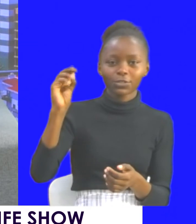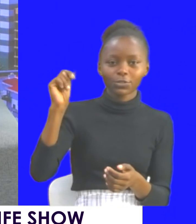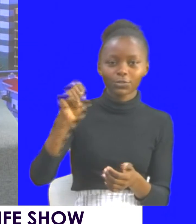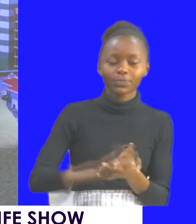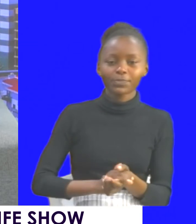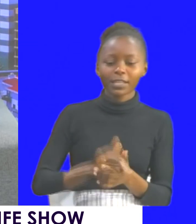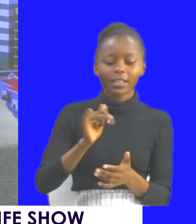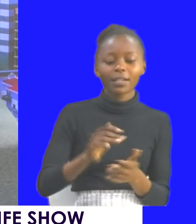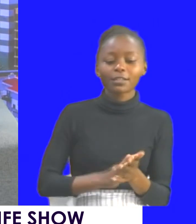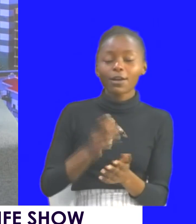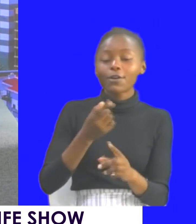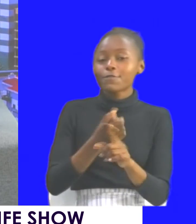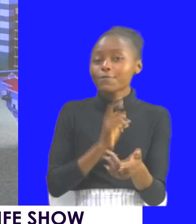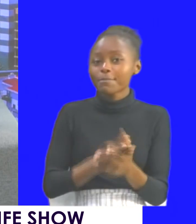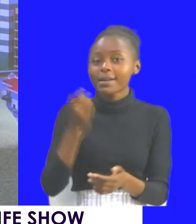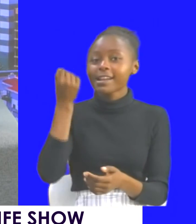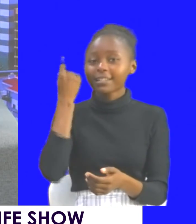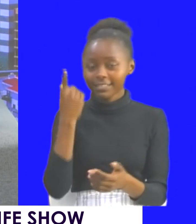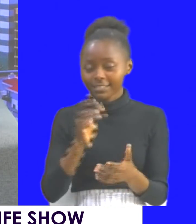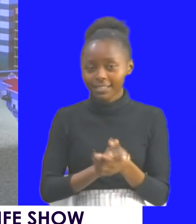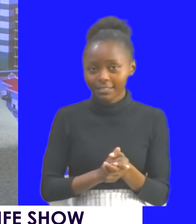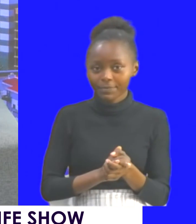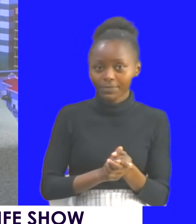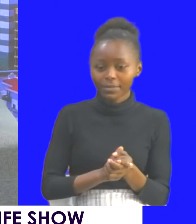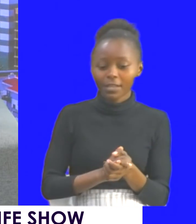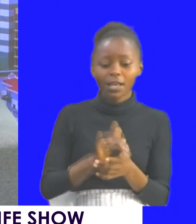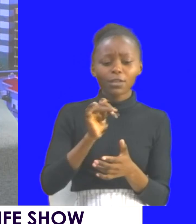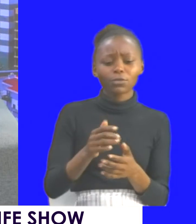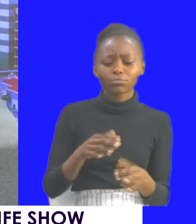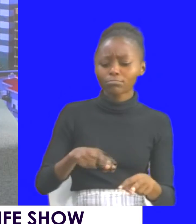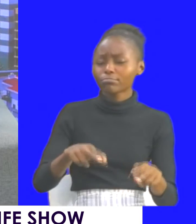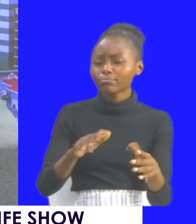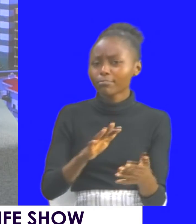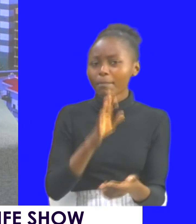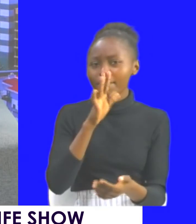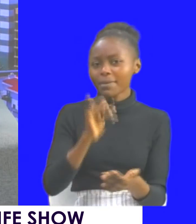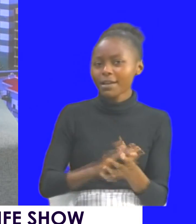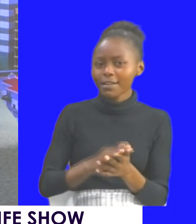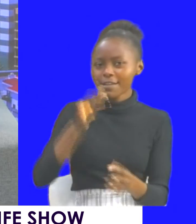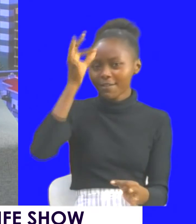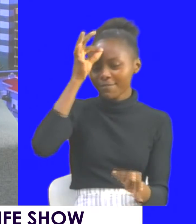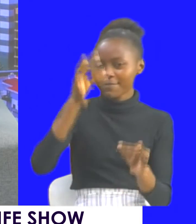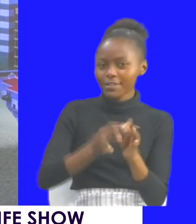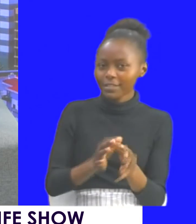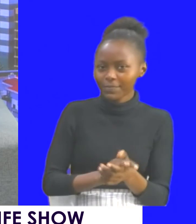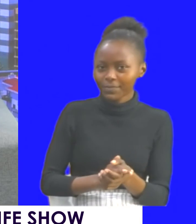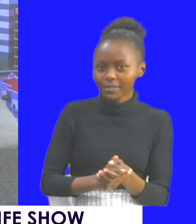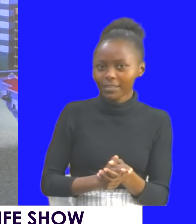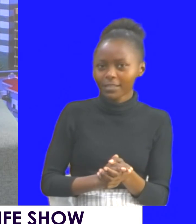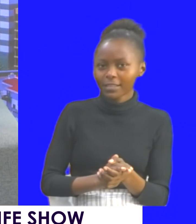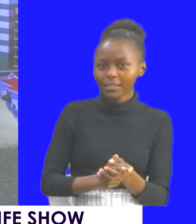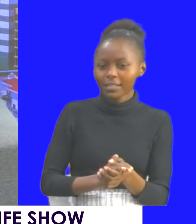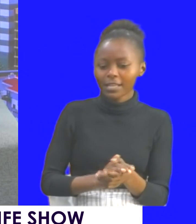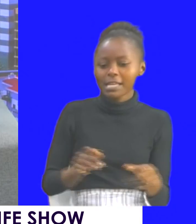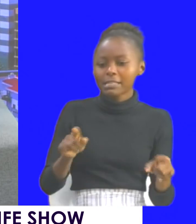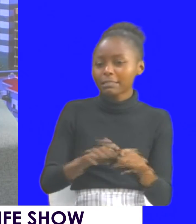understanding. By the way, those of you who walk by faith, or those of you who walk by